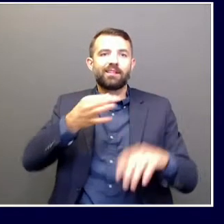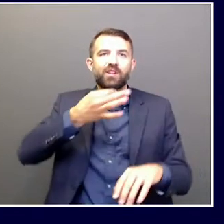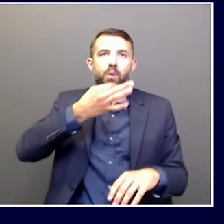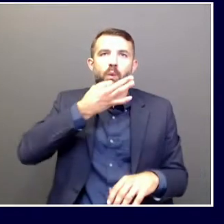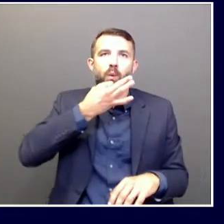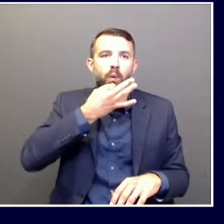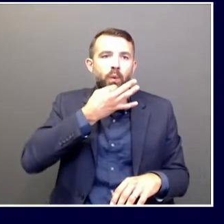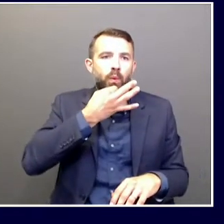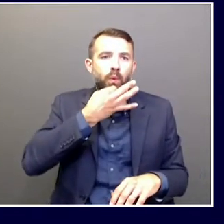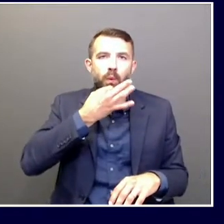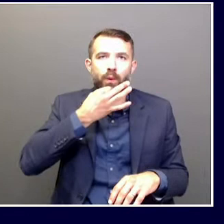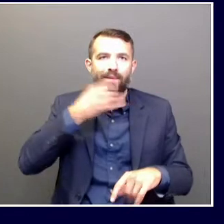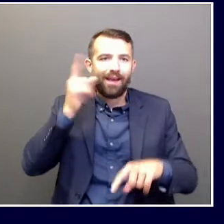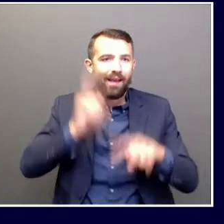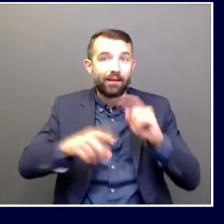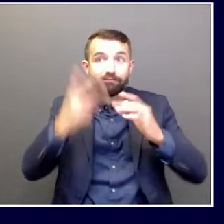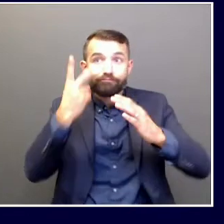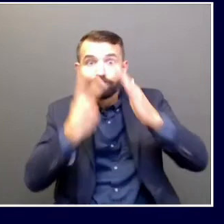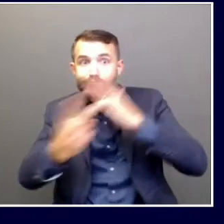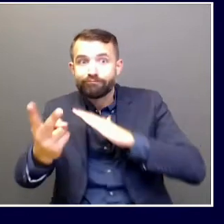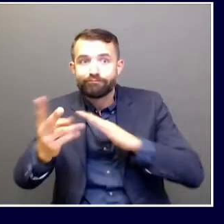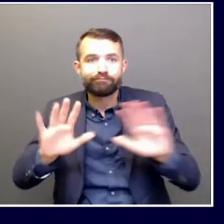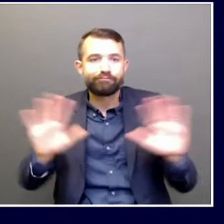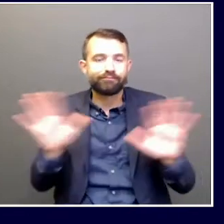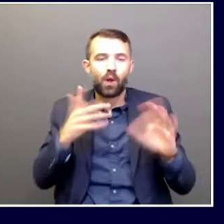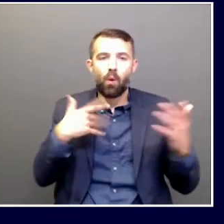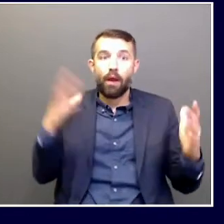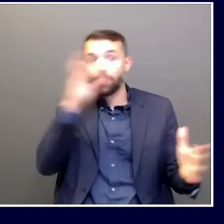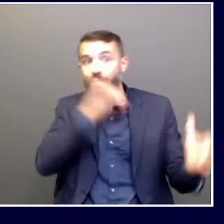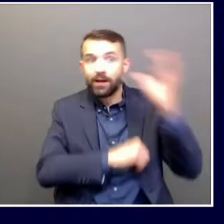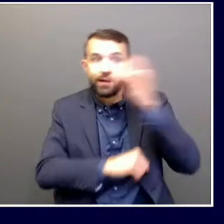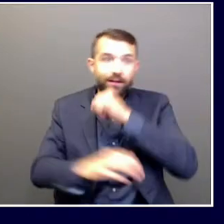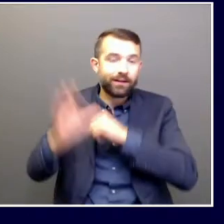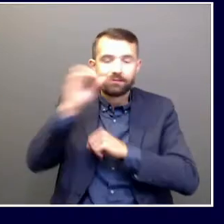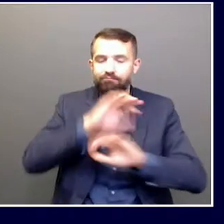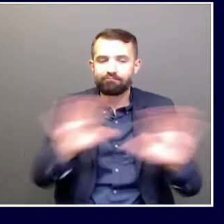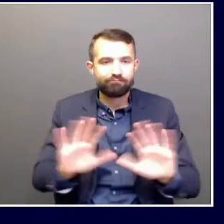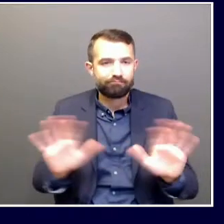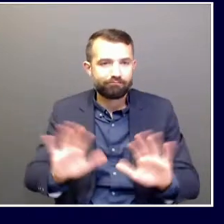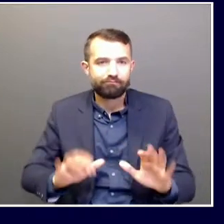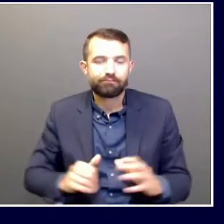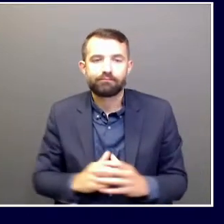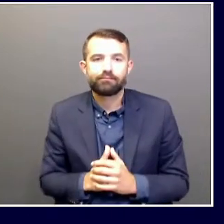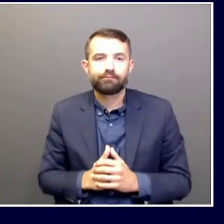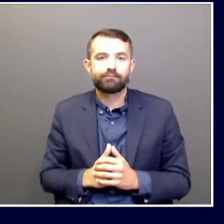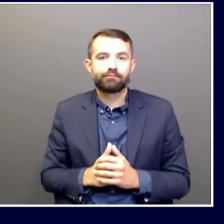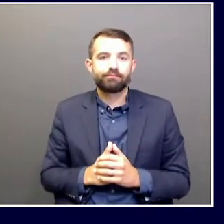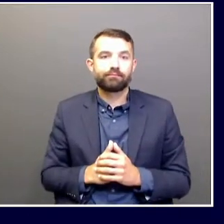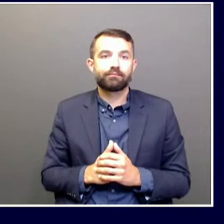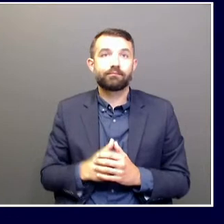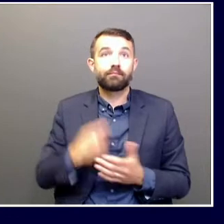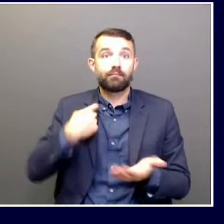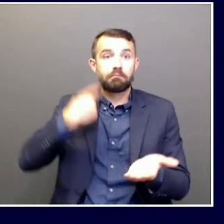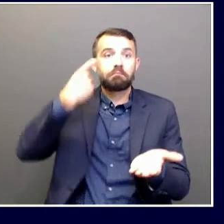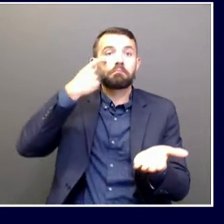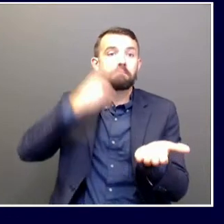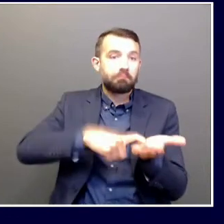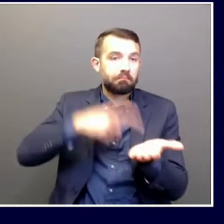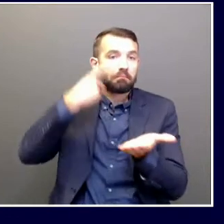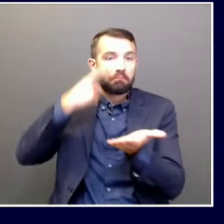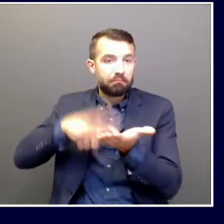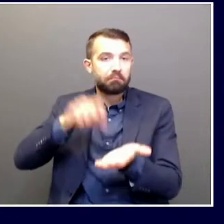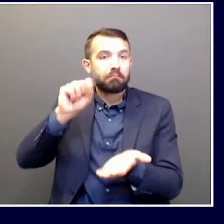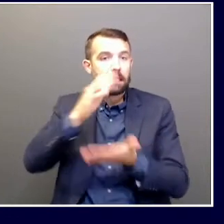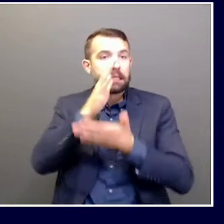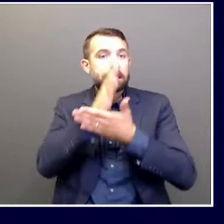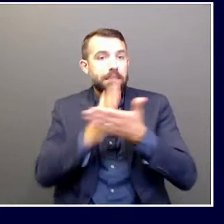speculate. Here's what's on my mind, though, Joe. We have started to see a little bit of easing in some states, similar